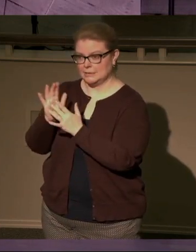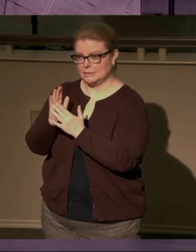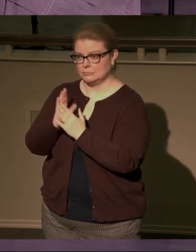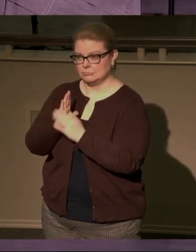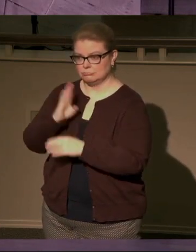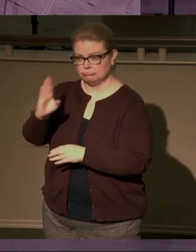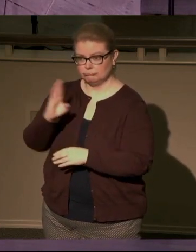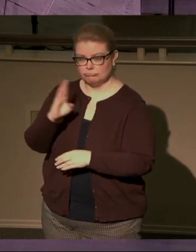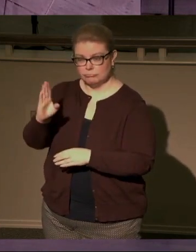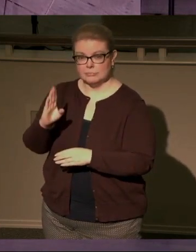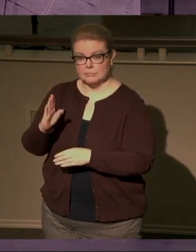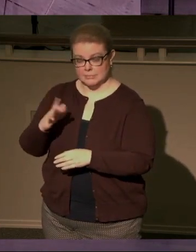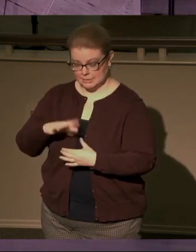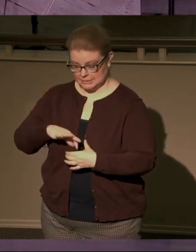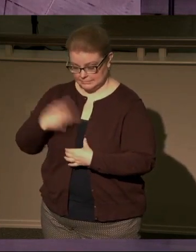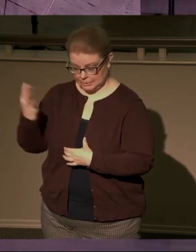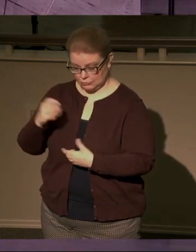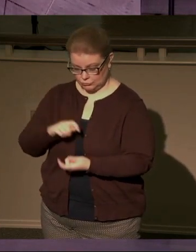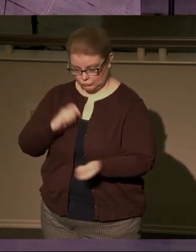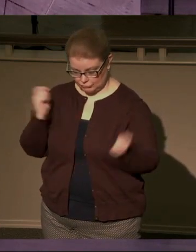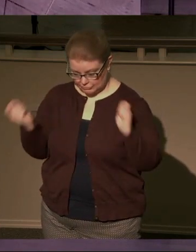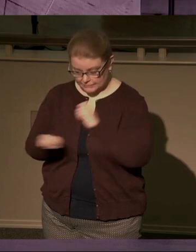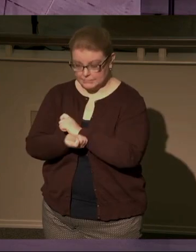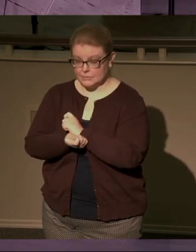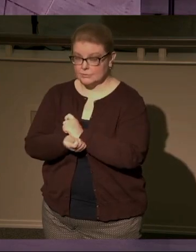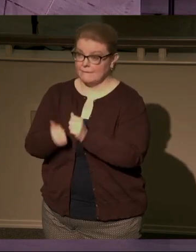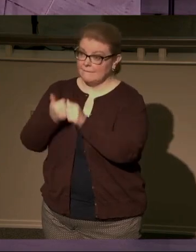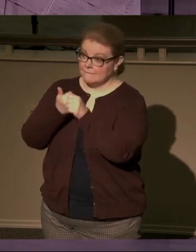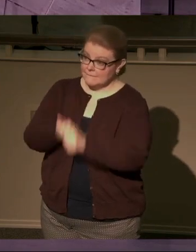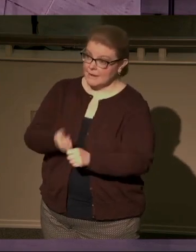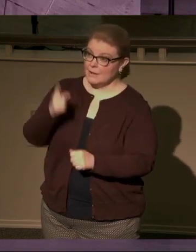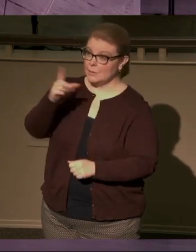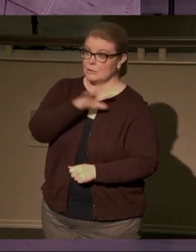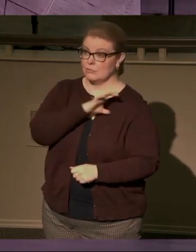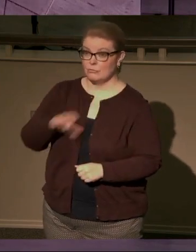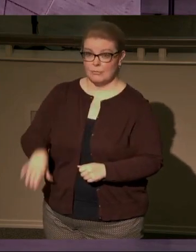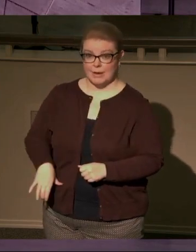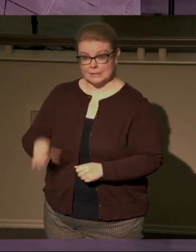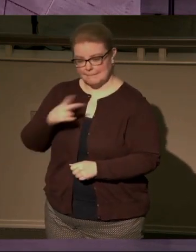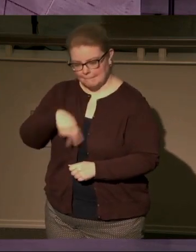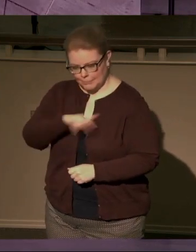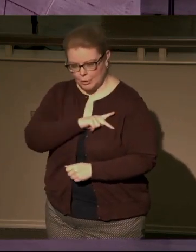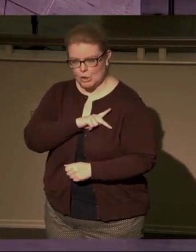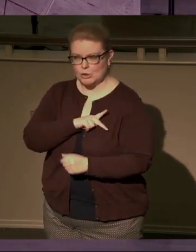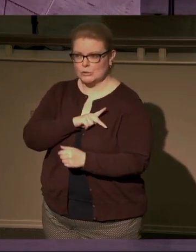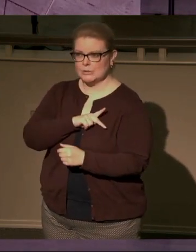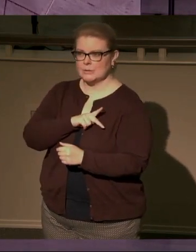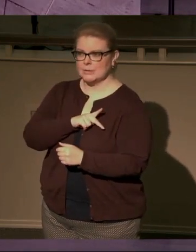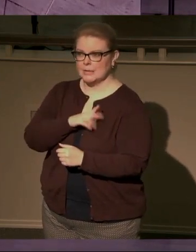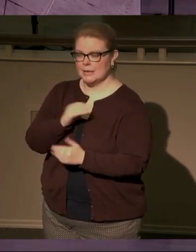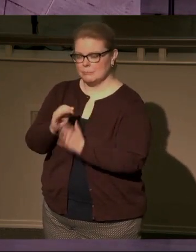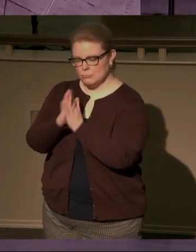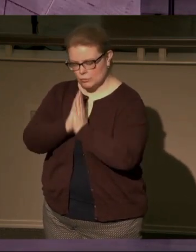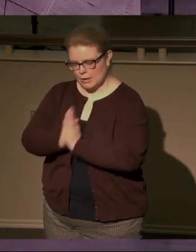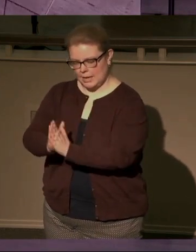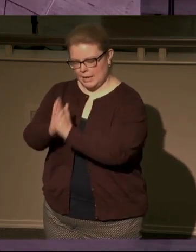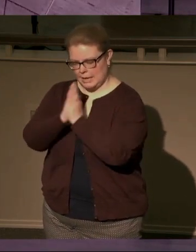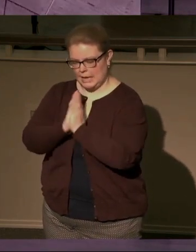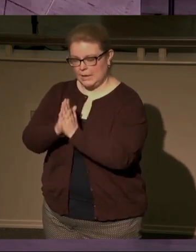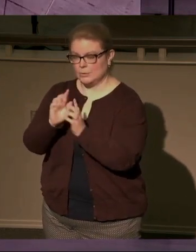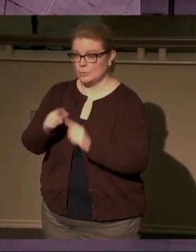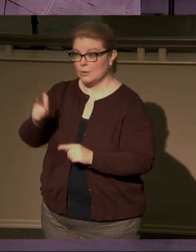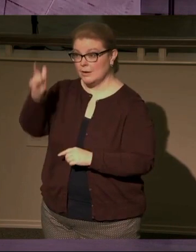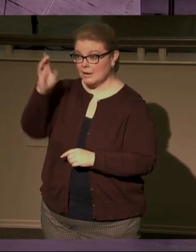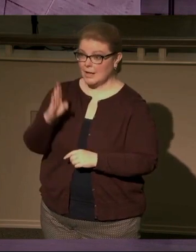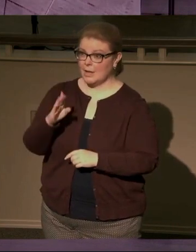spiritual transformation, following Christ personally, and prayer to a God who raises